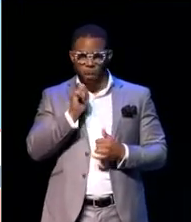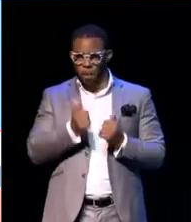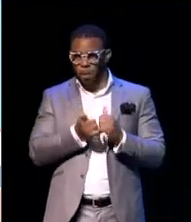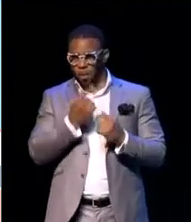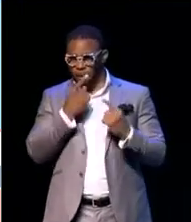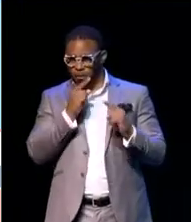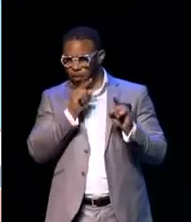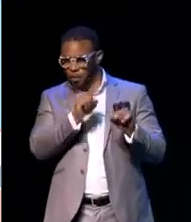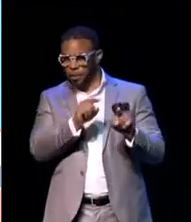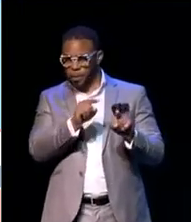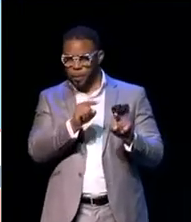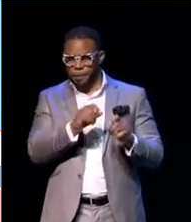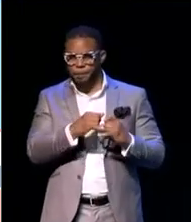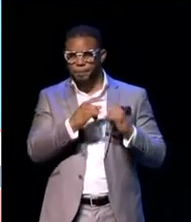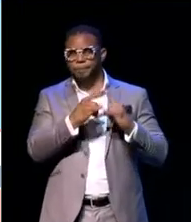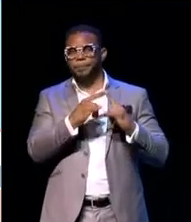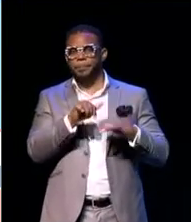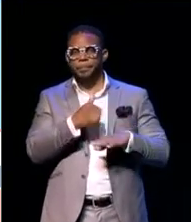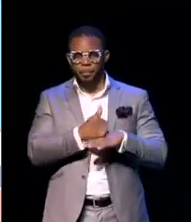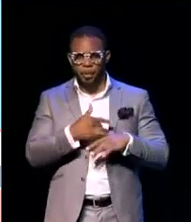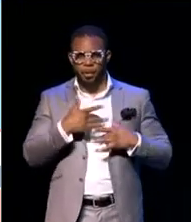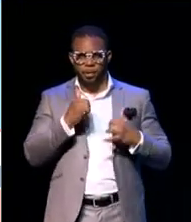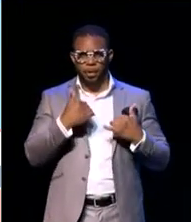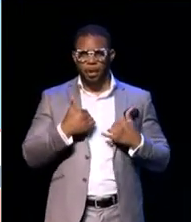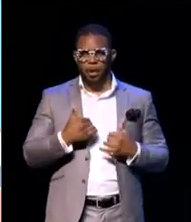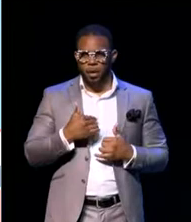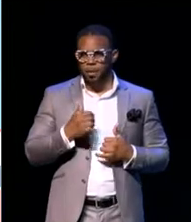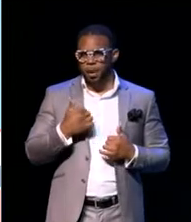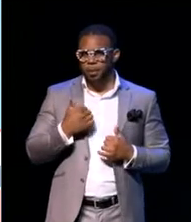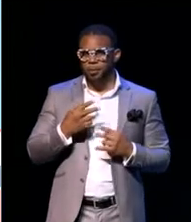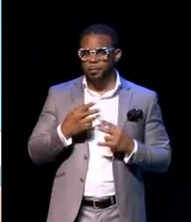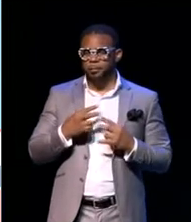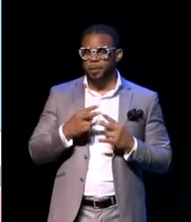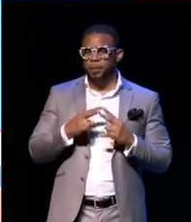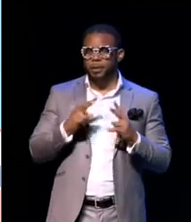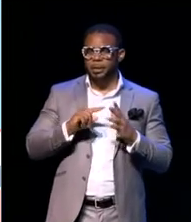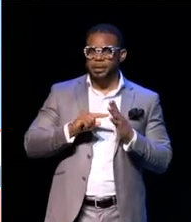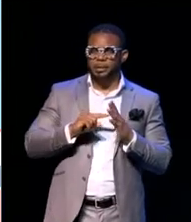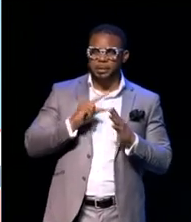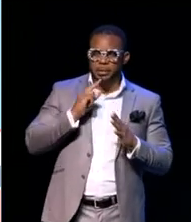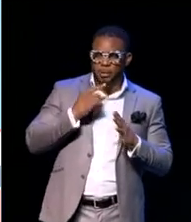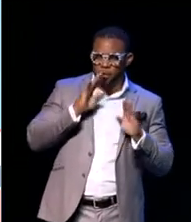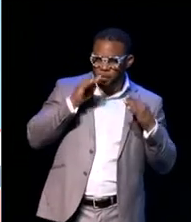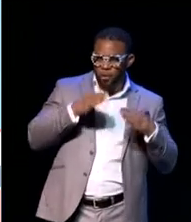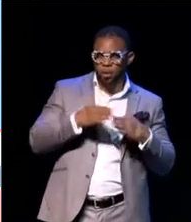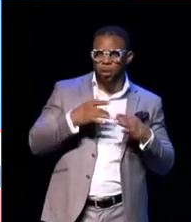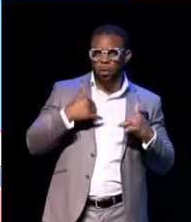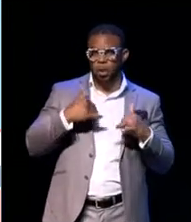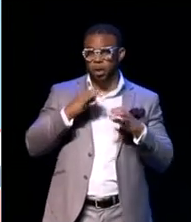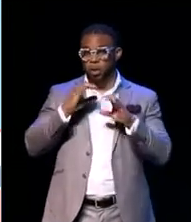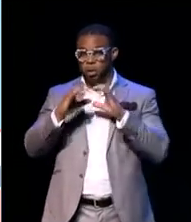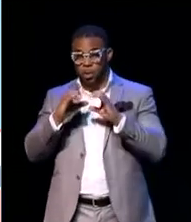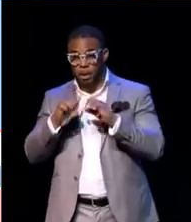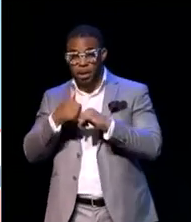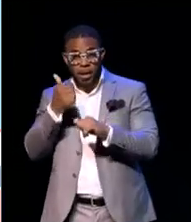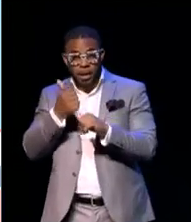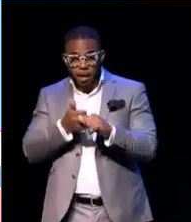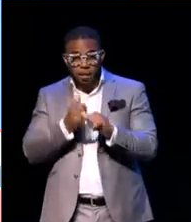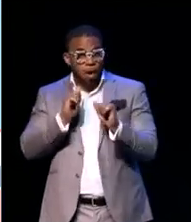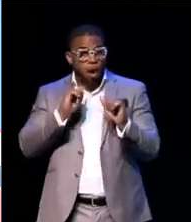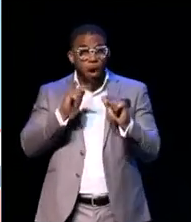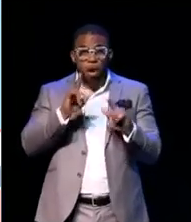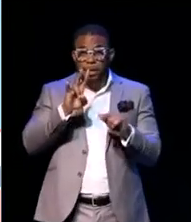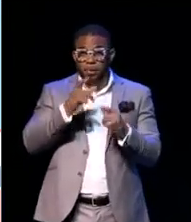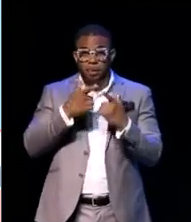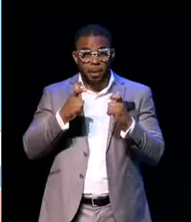most successful pop-up vaccine event that we've had. So we've got a very intentional focus. We communicate in all the